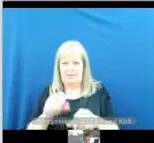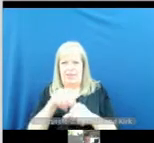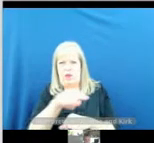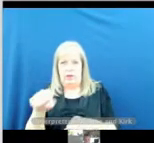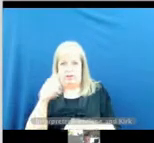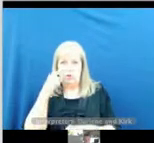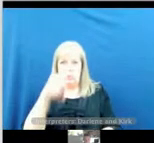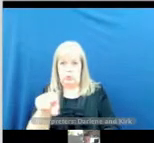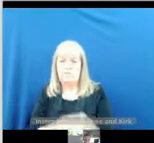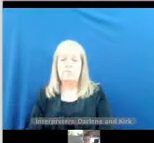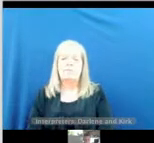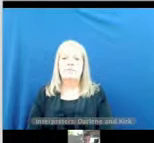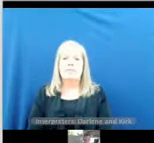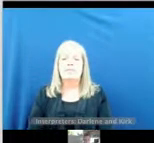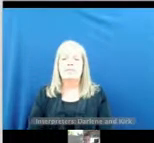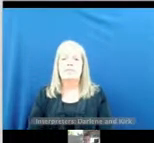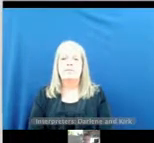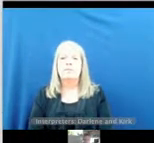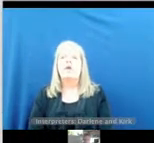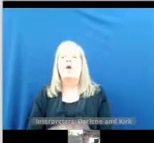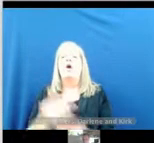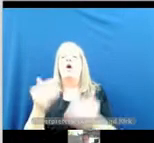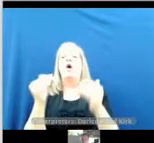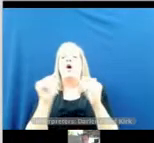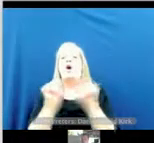They have it a Gmail address.